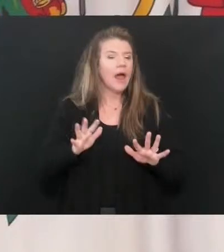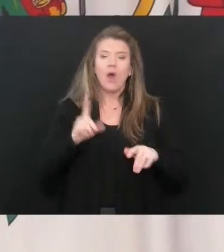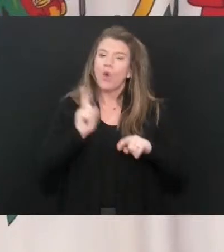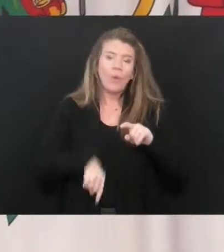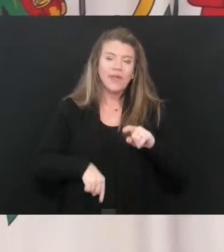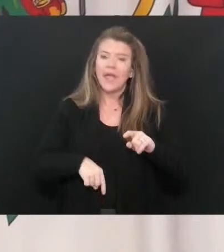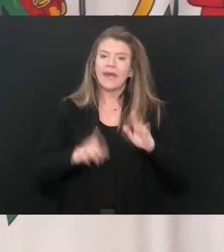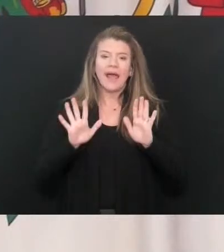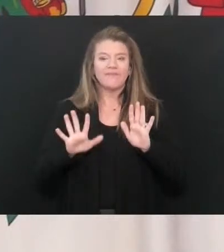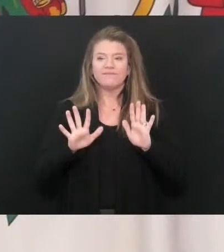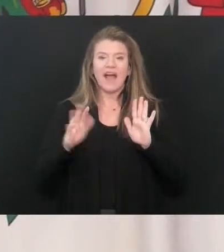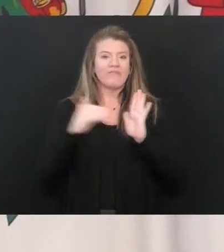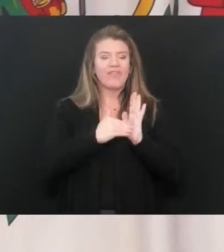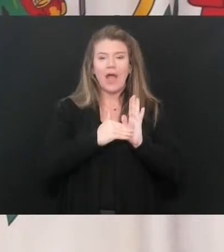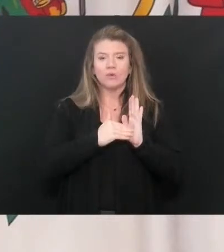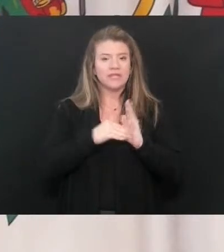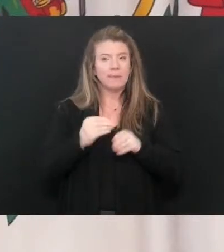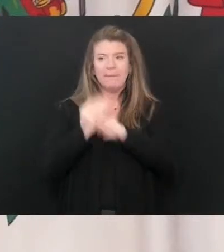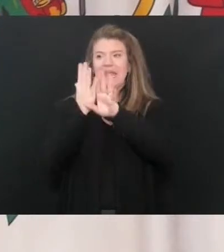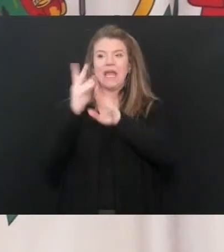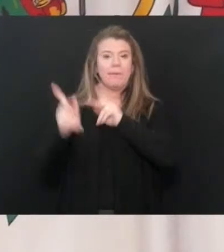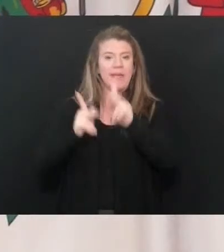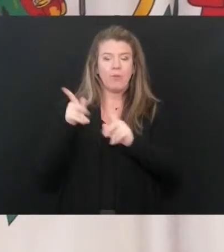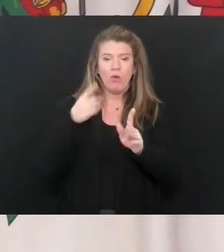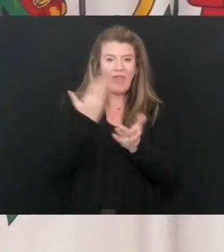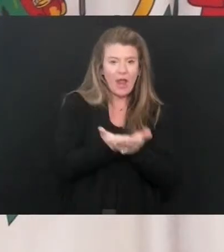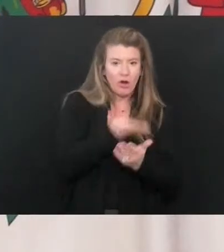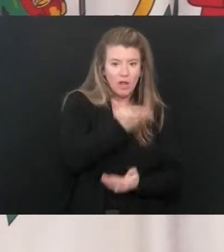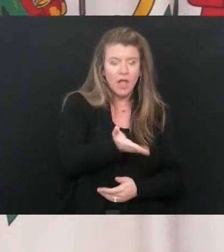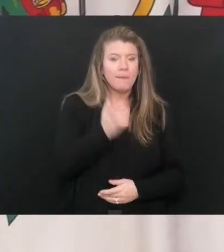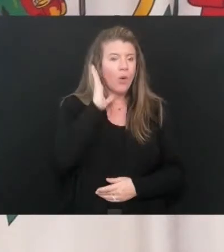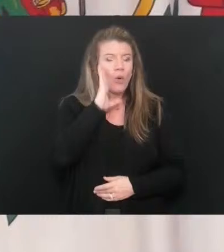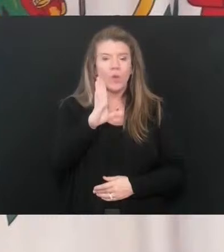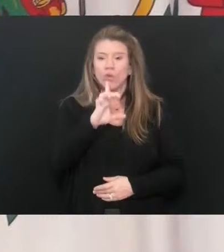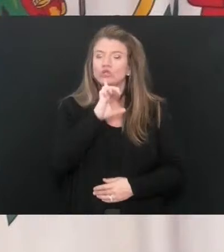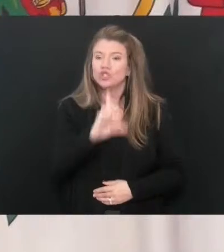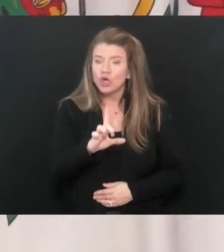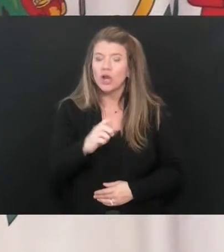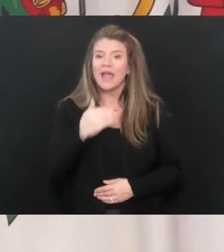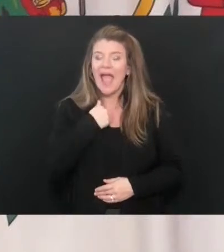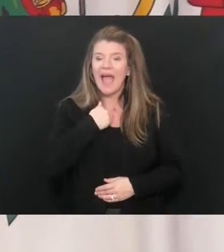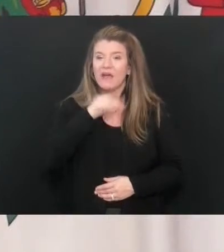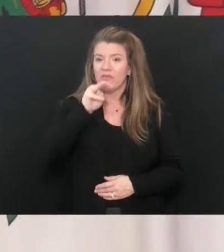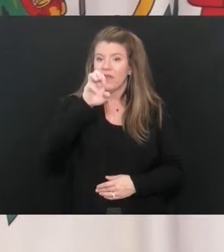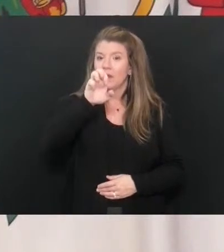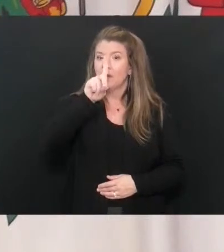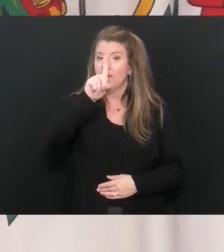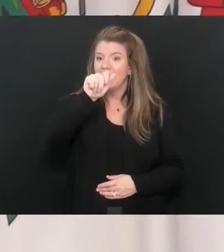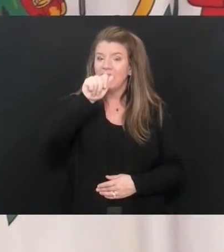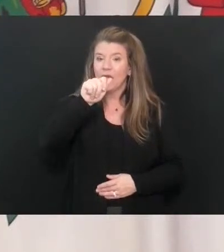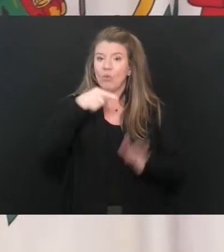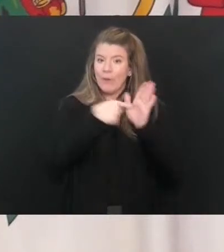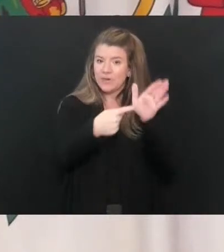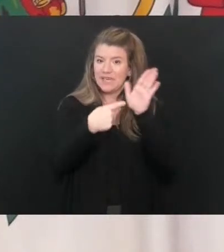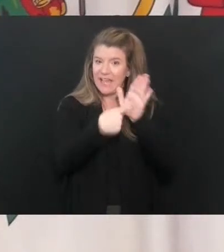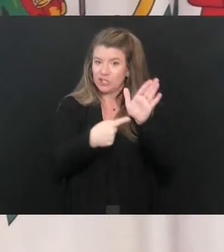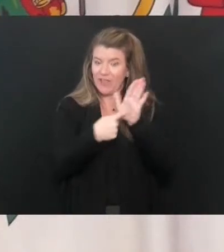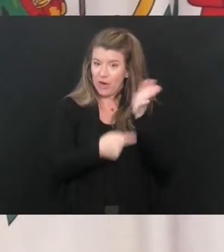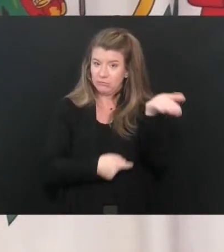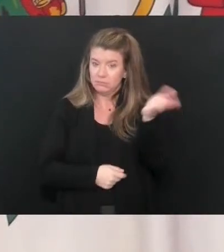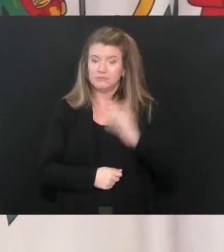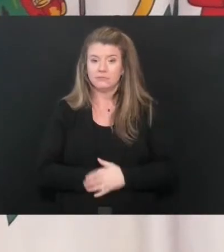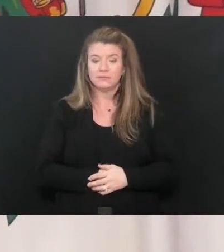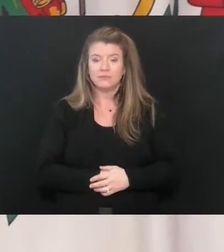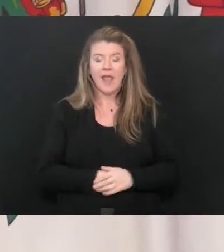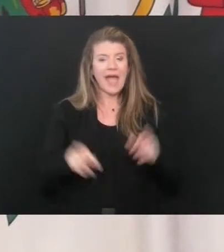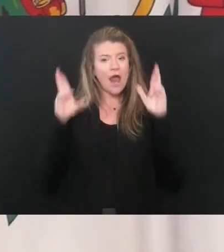5,000 people from the media there, but we'll surely have media representation, and I hope we'll